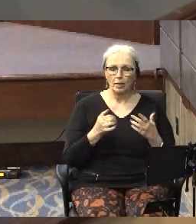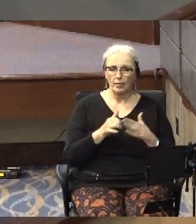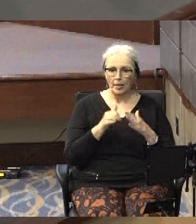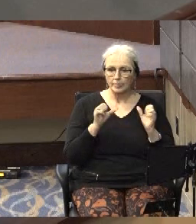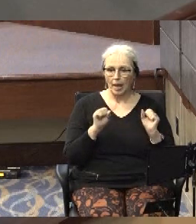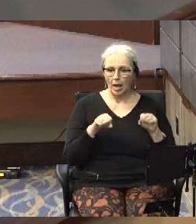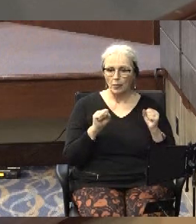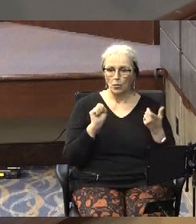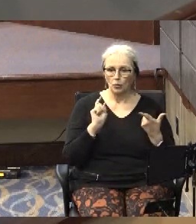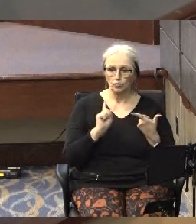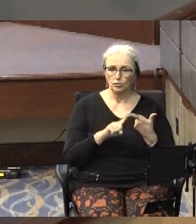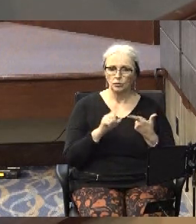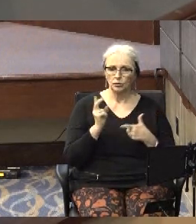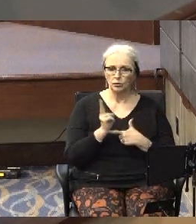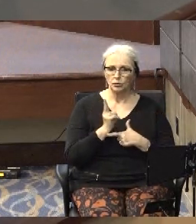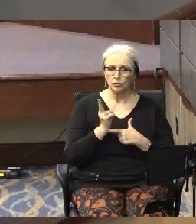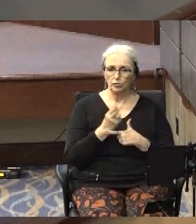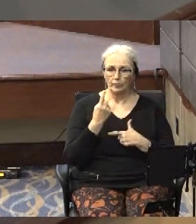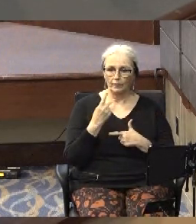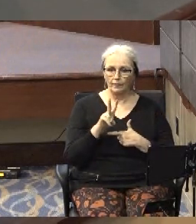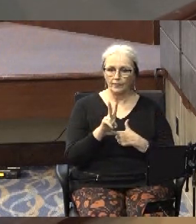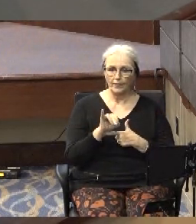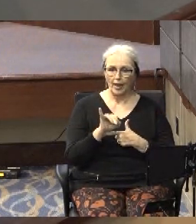to use for a vineyard,